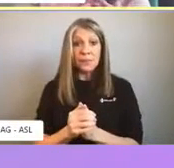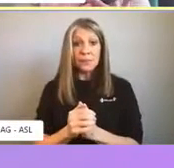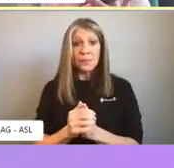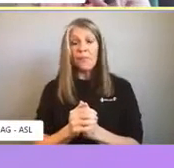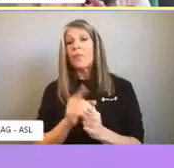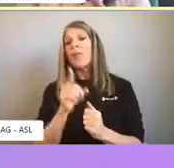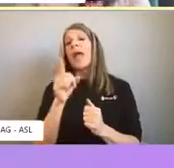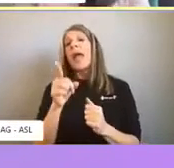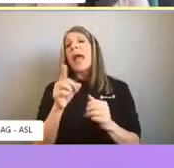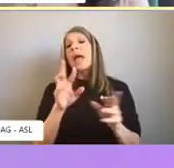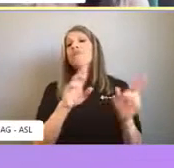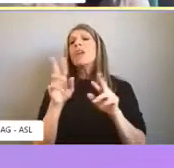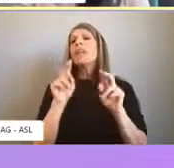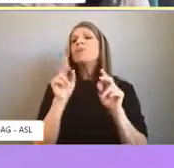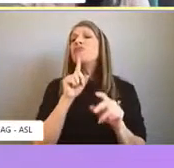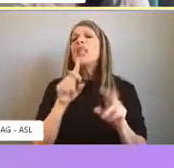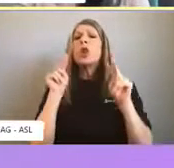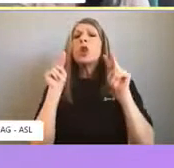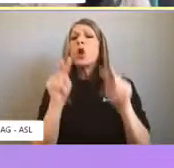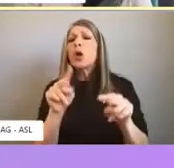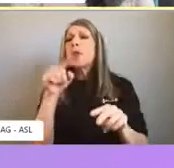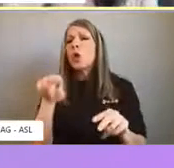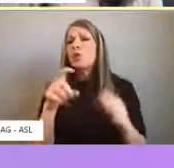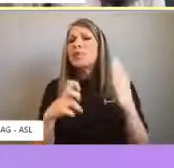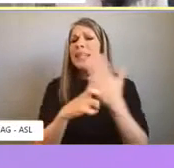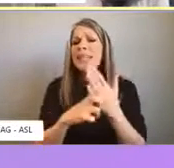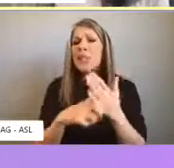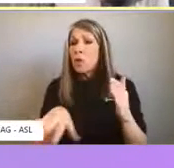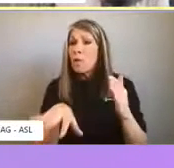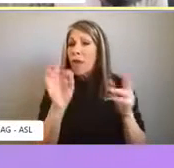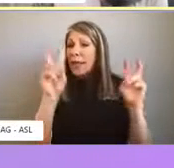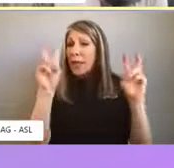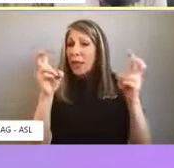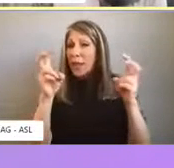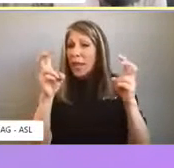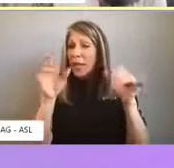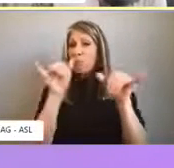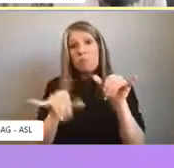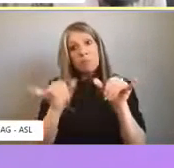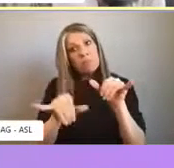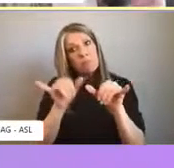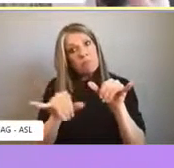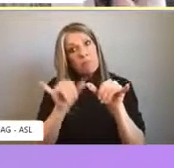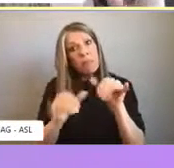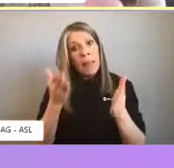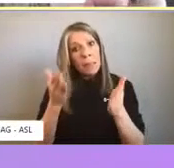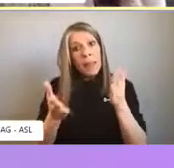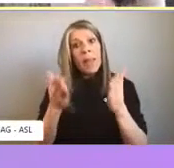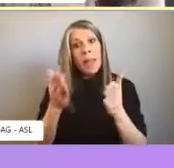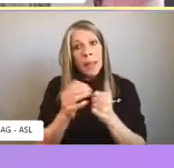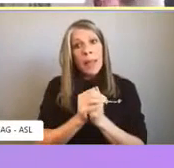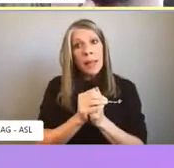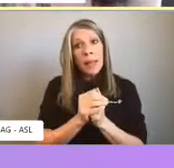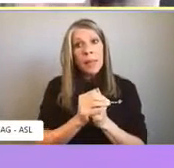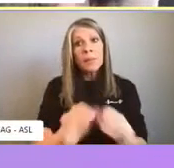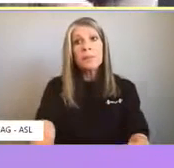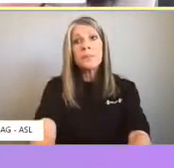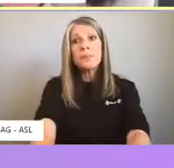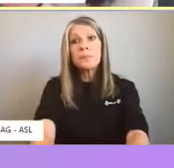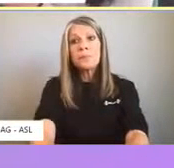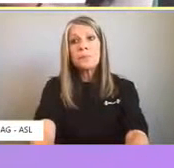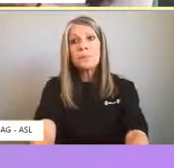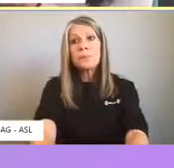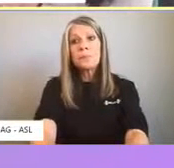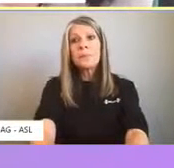those accessibility tickets are. Are you finding a theme? Because maybe if you're finding the same theme over and over here